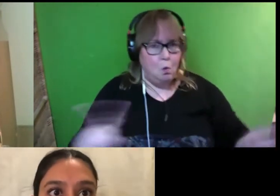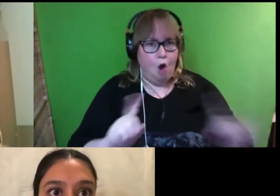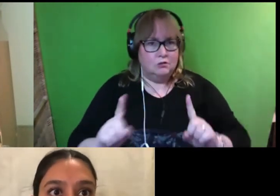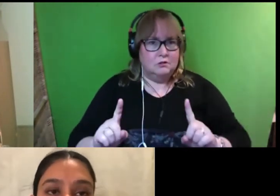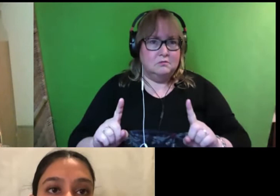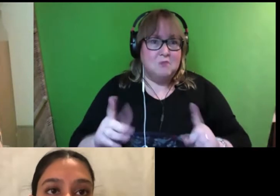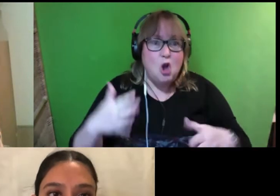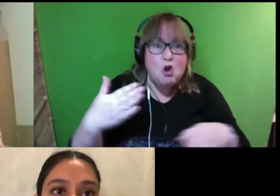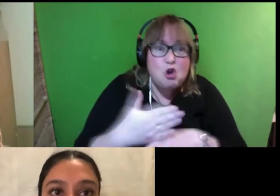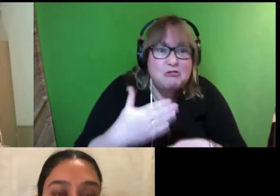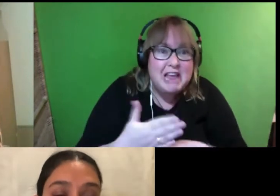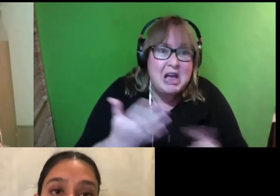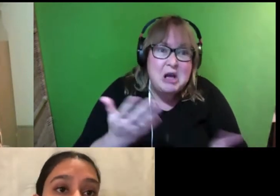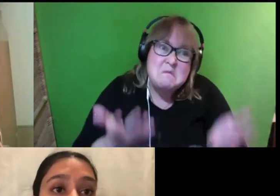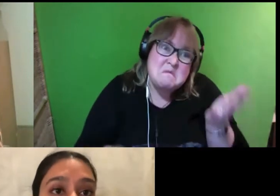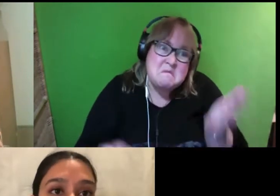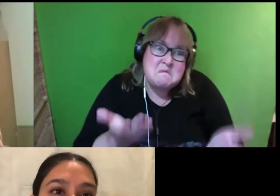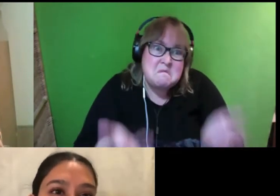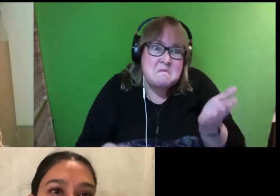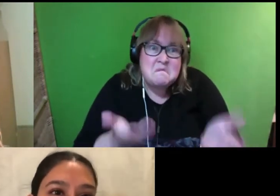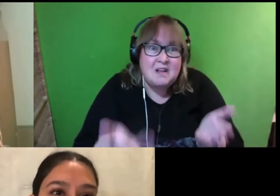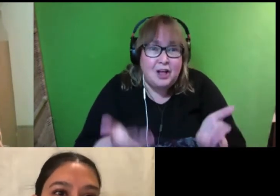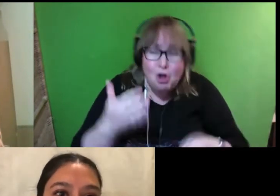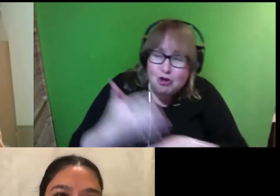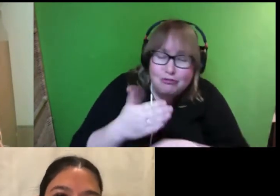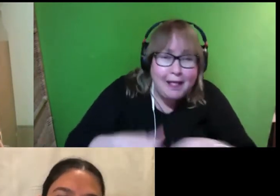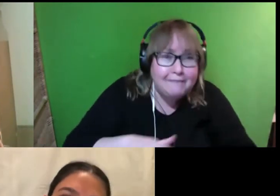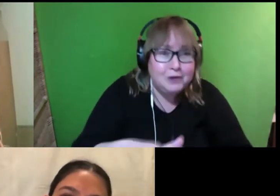word, because I don't know what my career is,